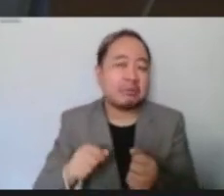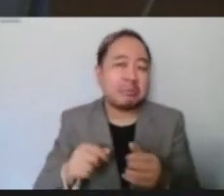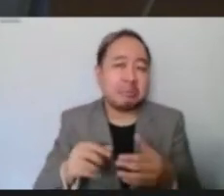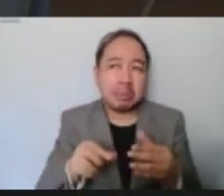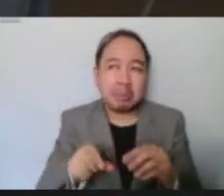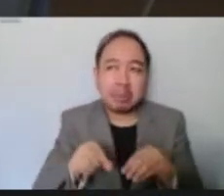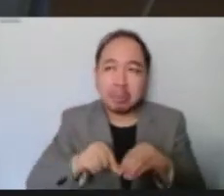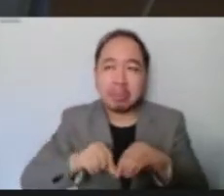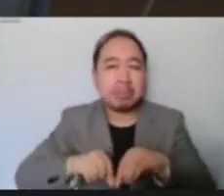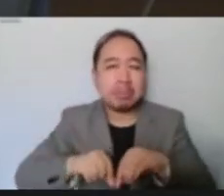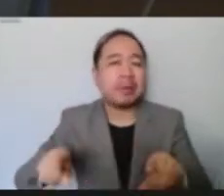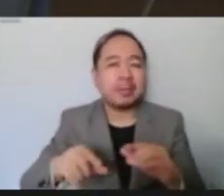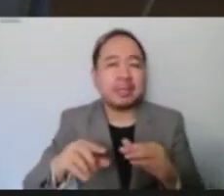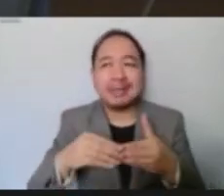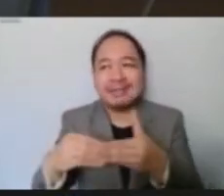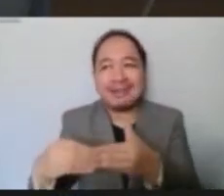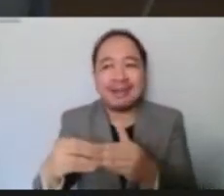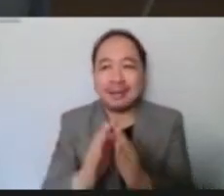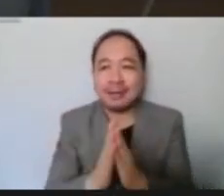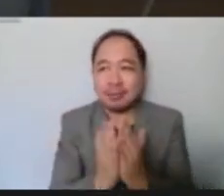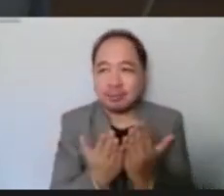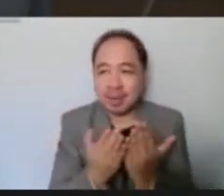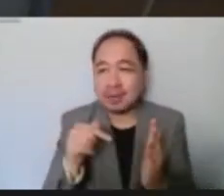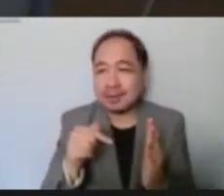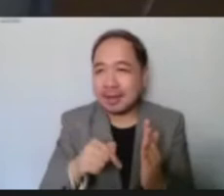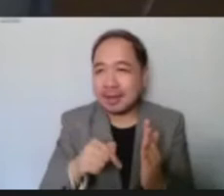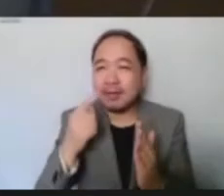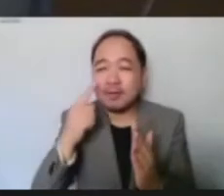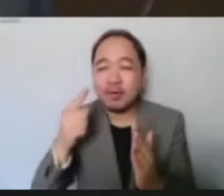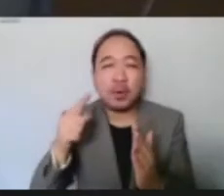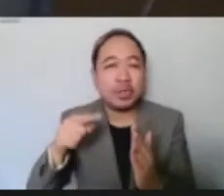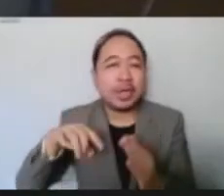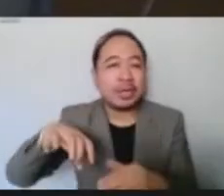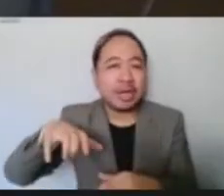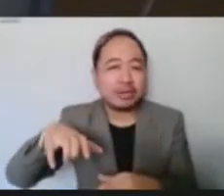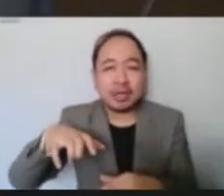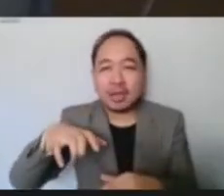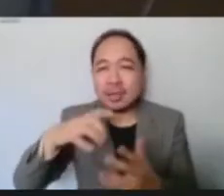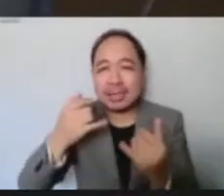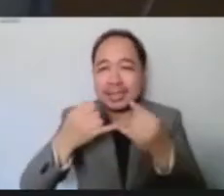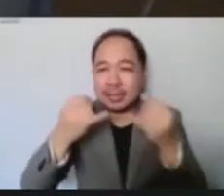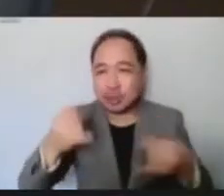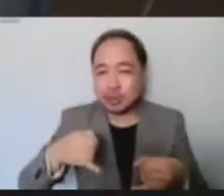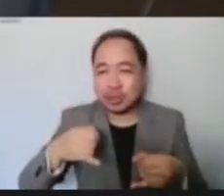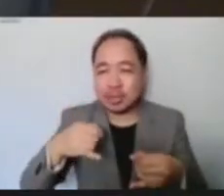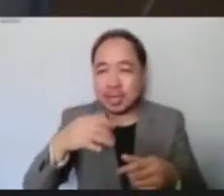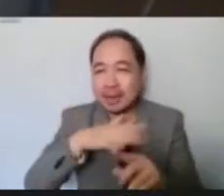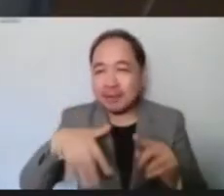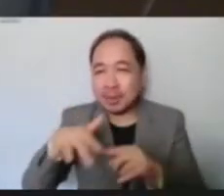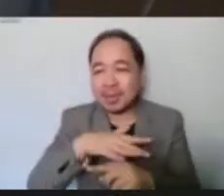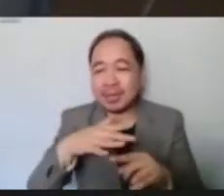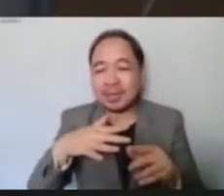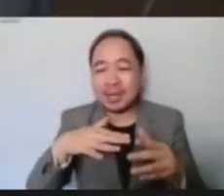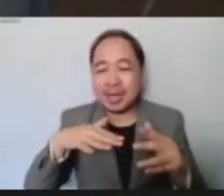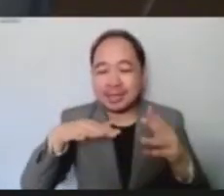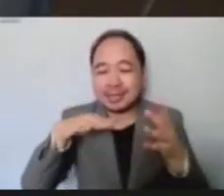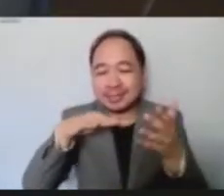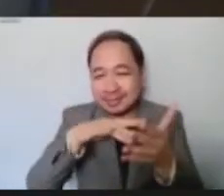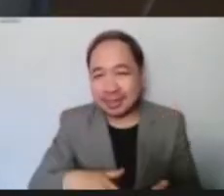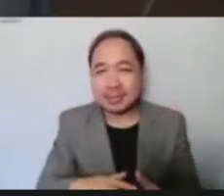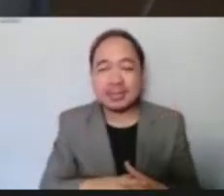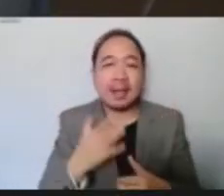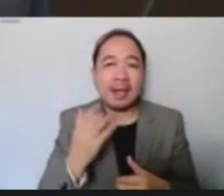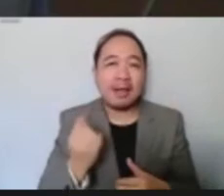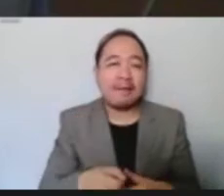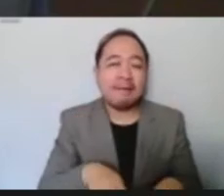and dispatching experts from the National Institute for environmental study to local governments thus far 46 out of 47 prefectures